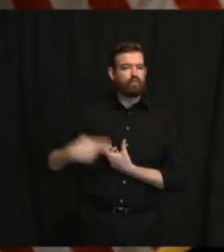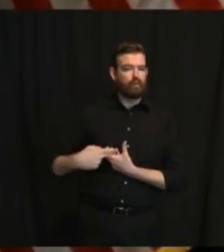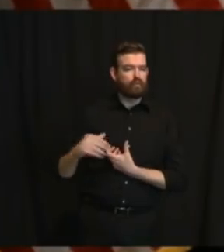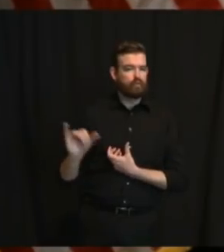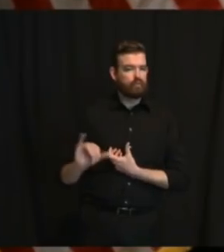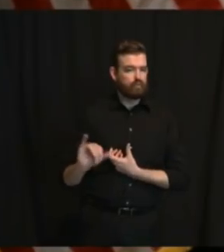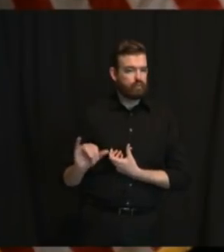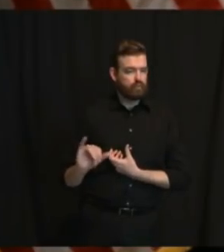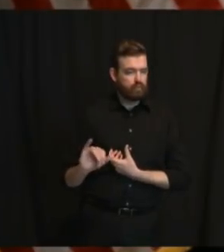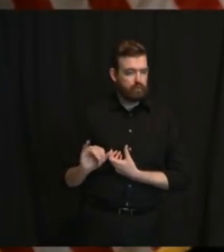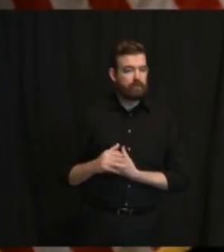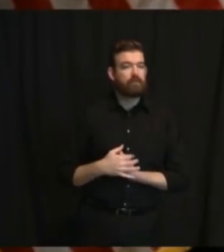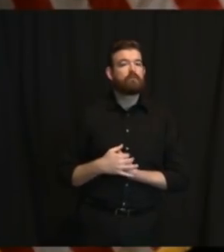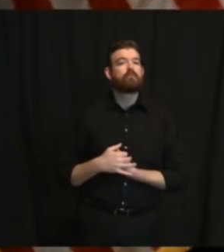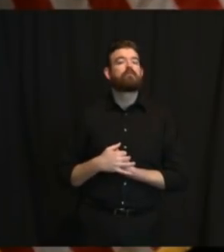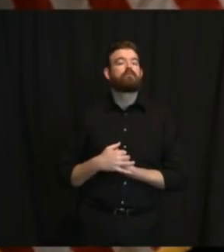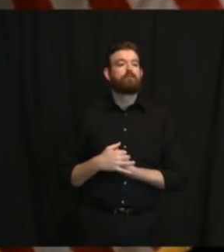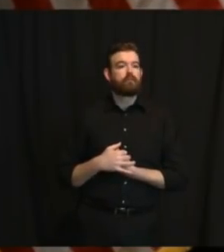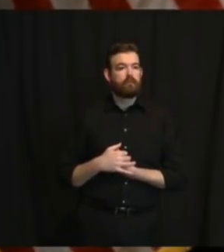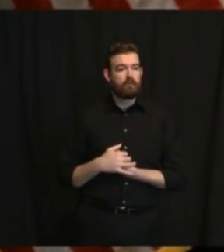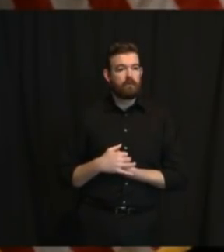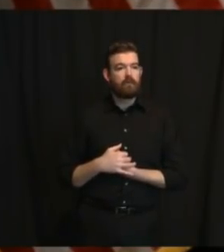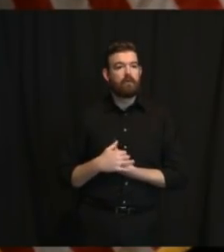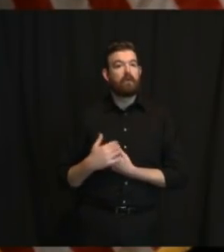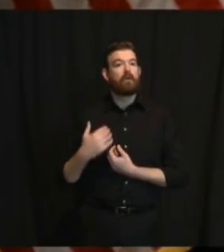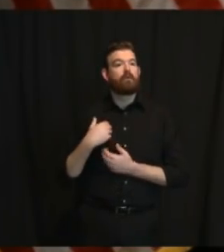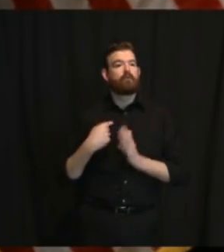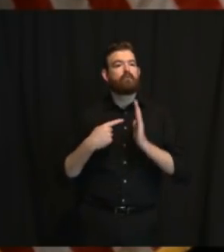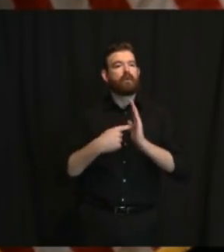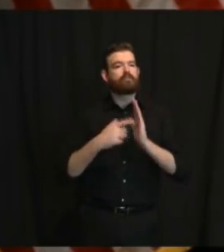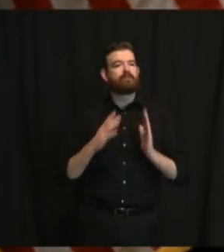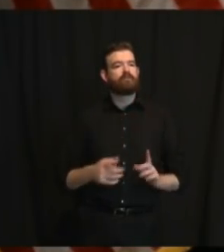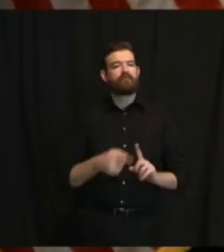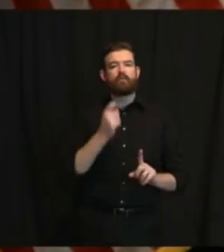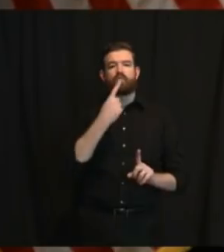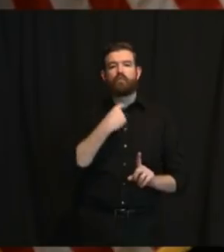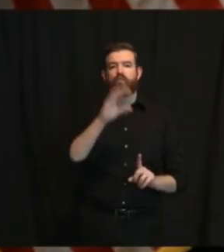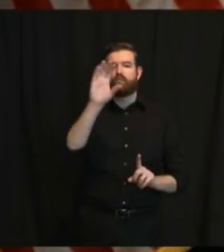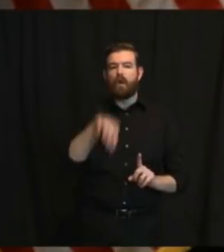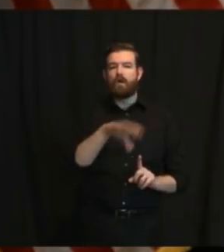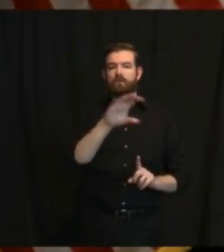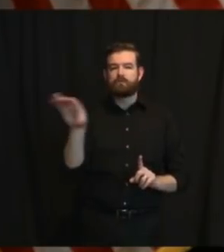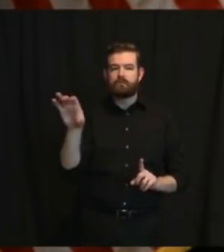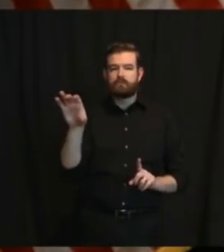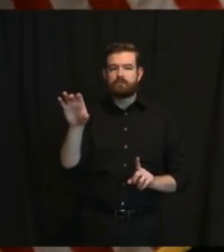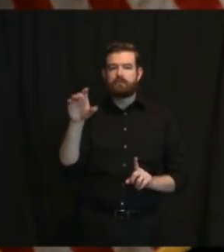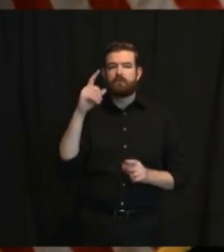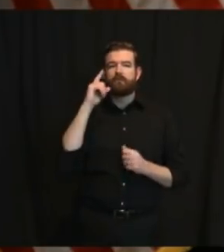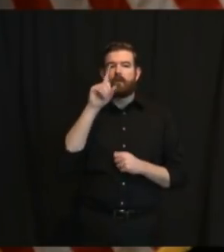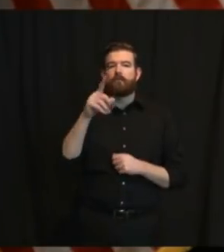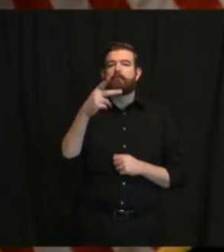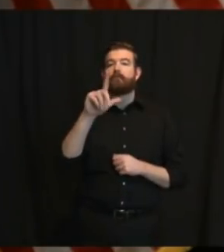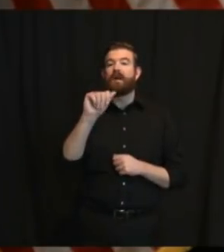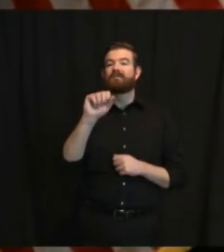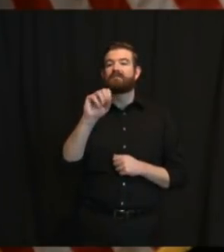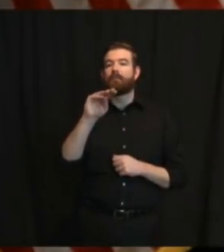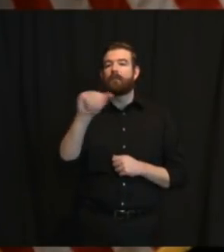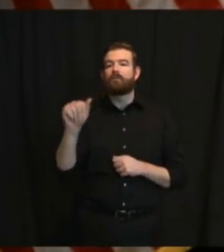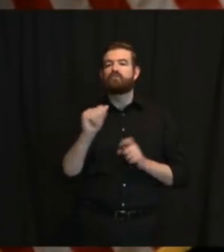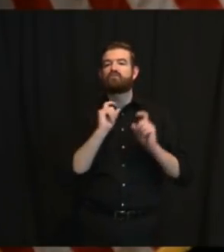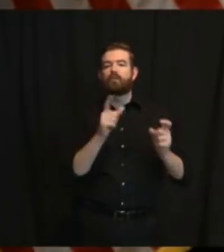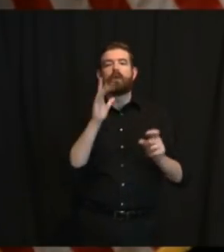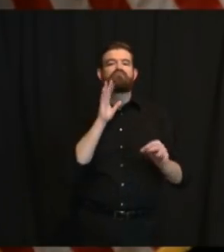tomorrow with representatives of the Red Cross to talk about plasma donations, the reality around that. As I